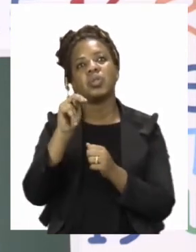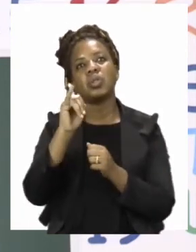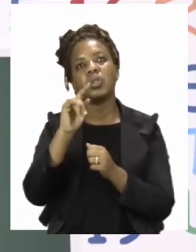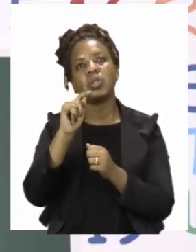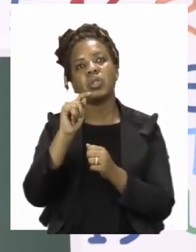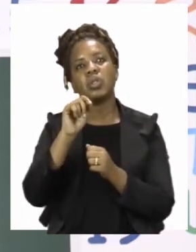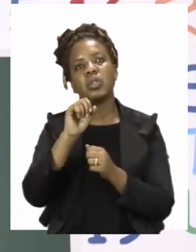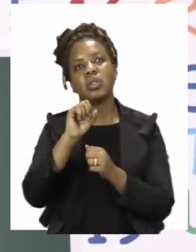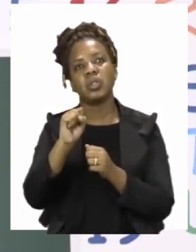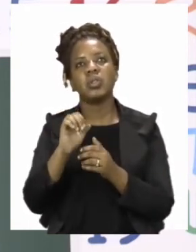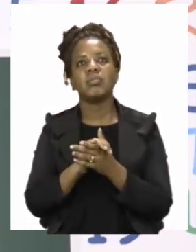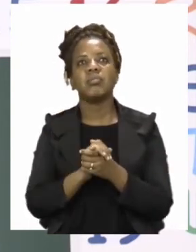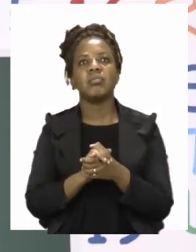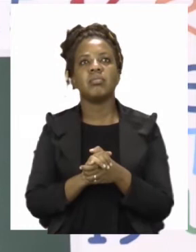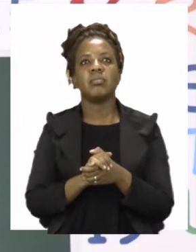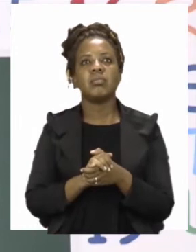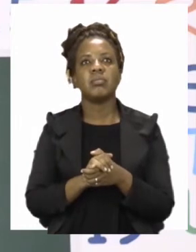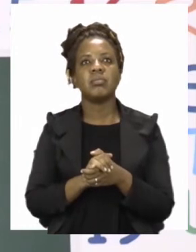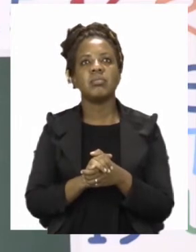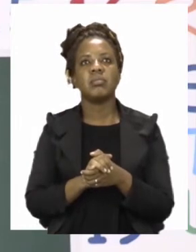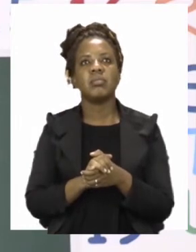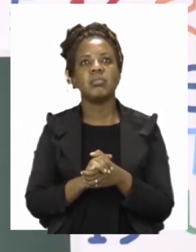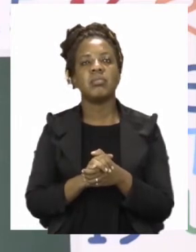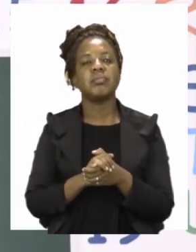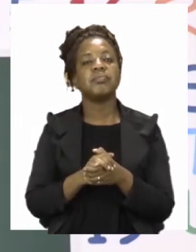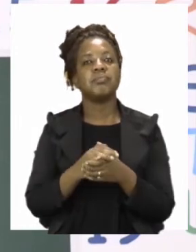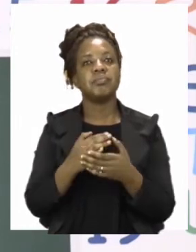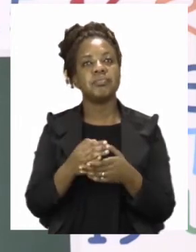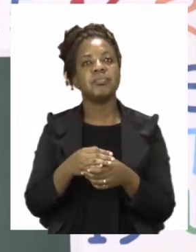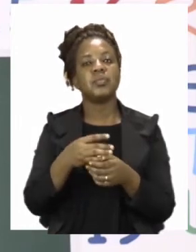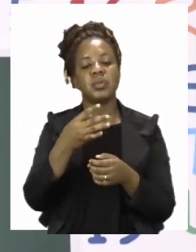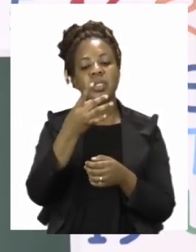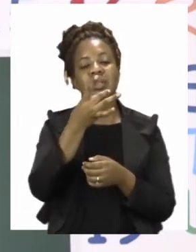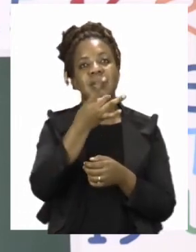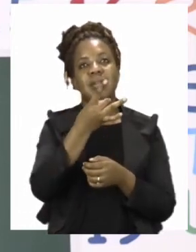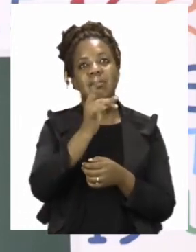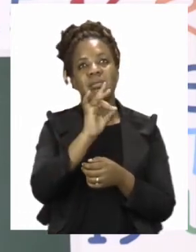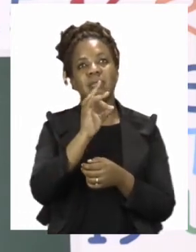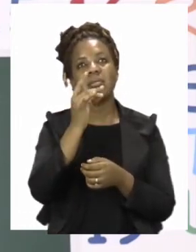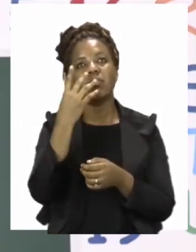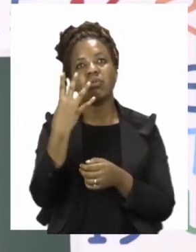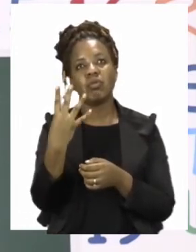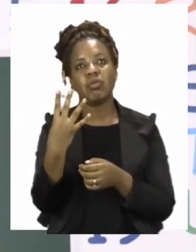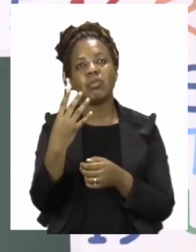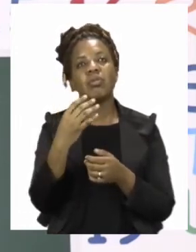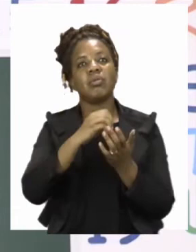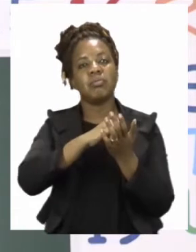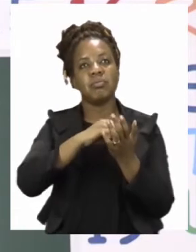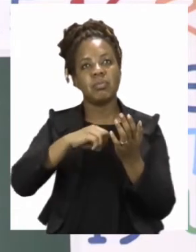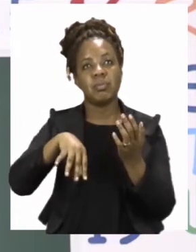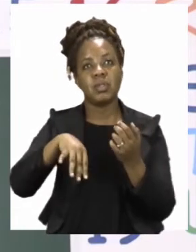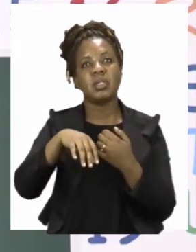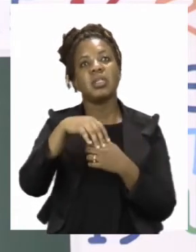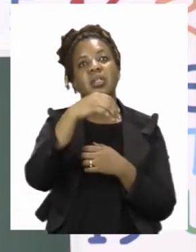write anything here, which means our final answer is 3. Now let's say